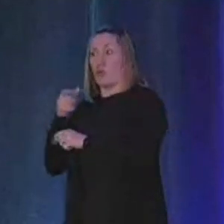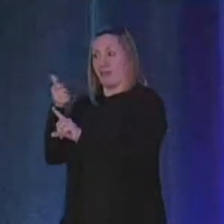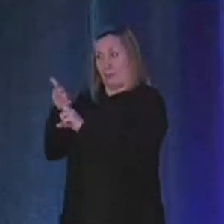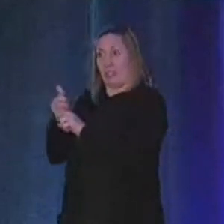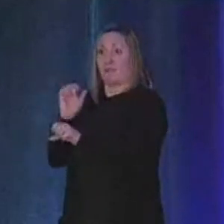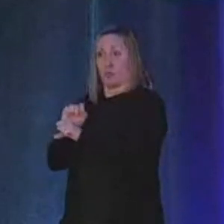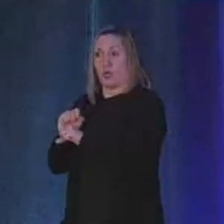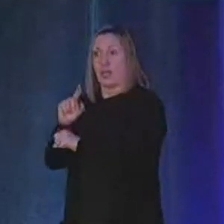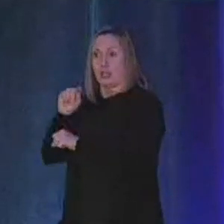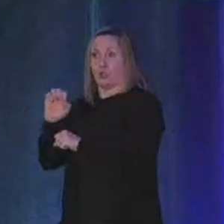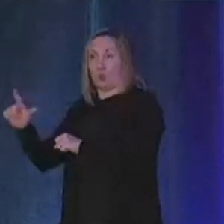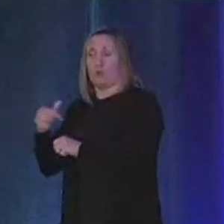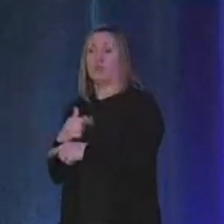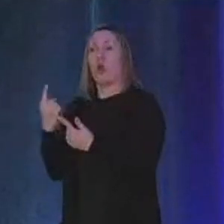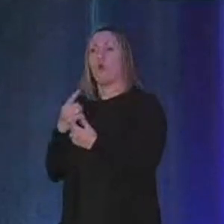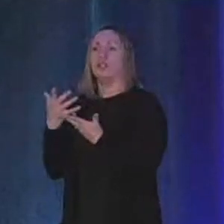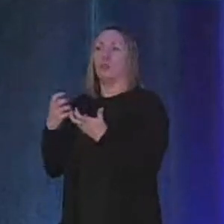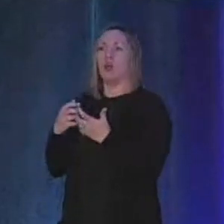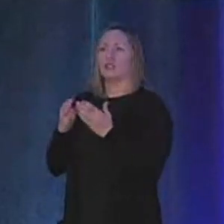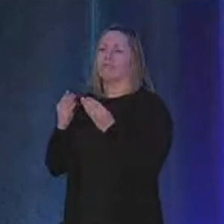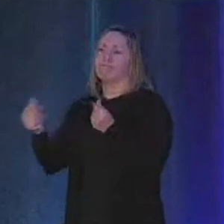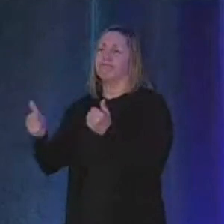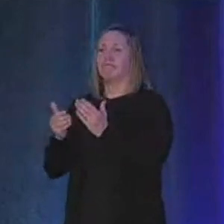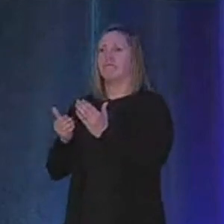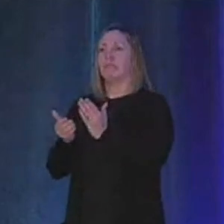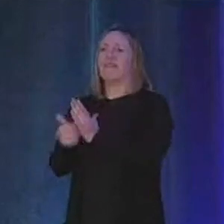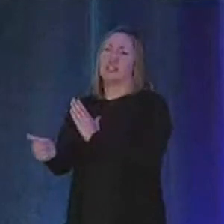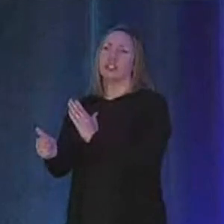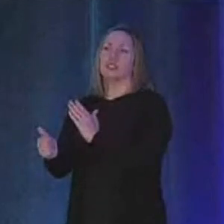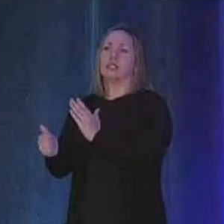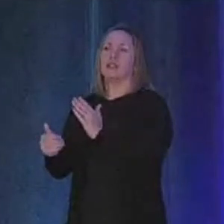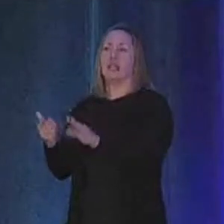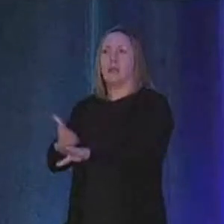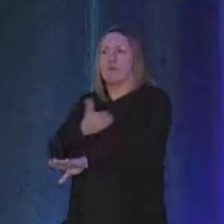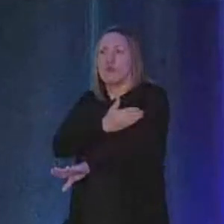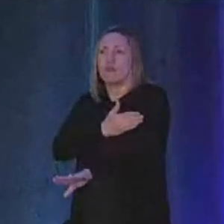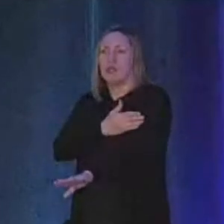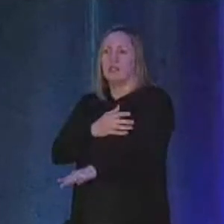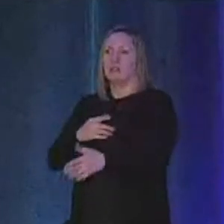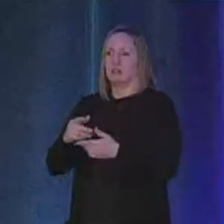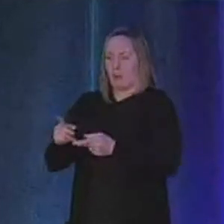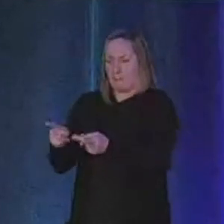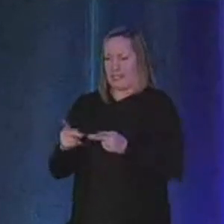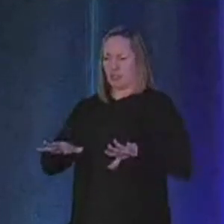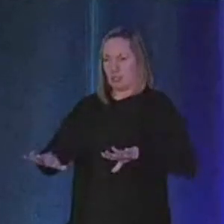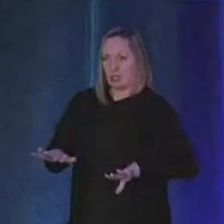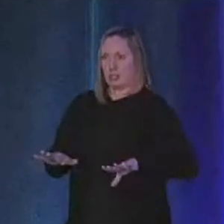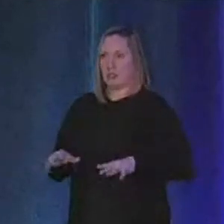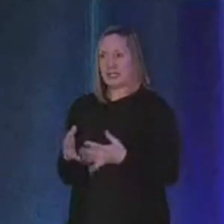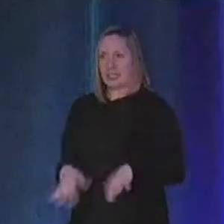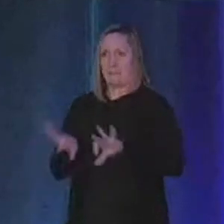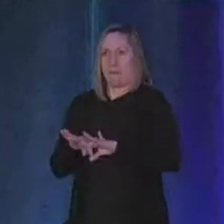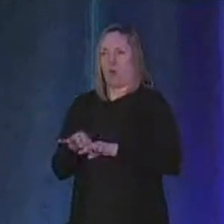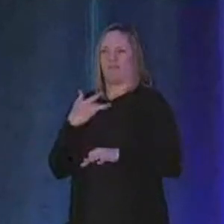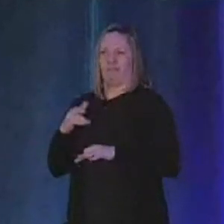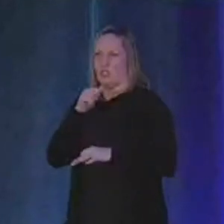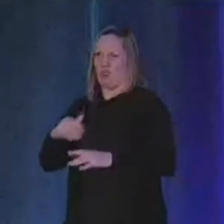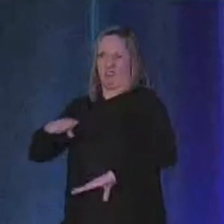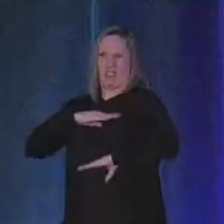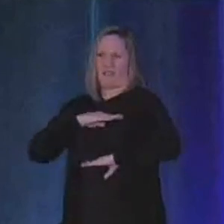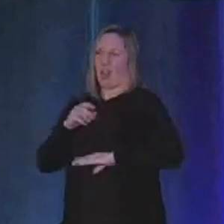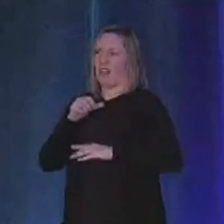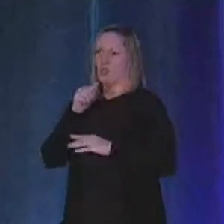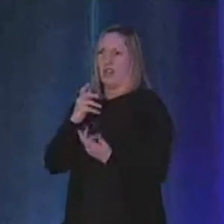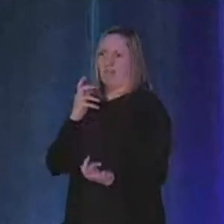themselves. Always looking for efficiency improvements. Ergonomics matter to them a lot, and they are usually not satisfied or well served